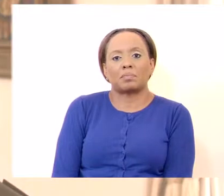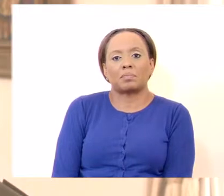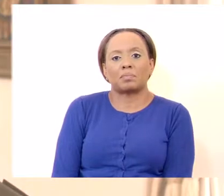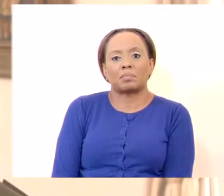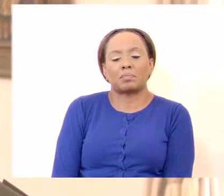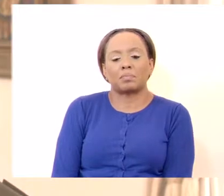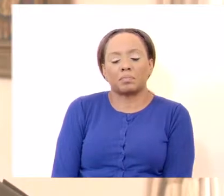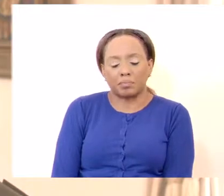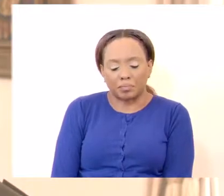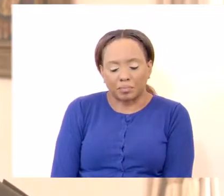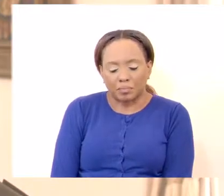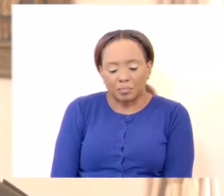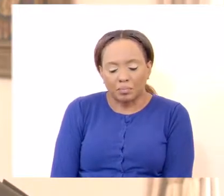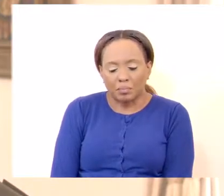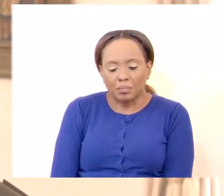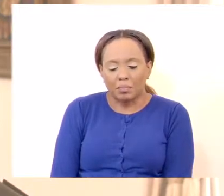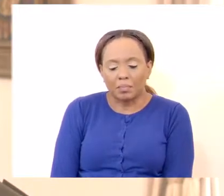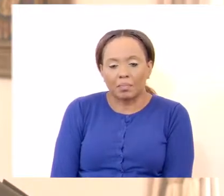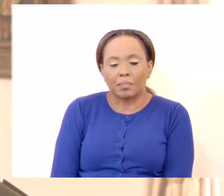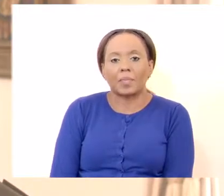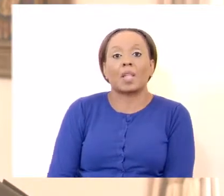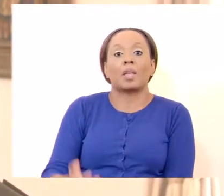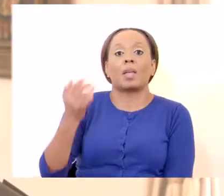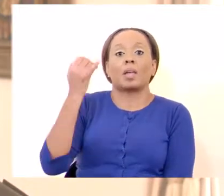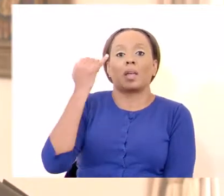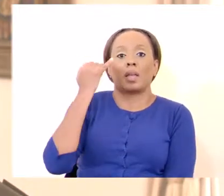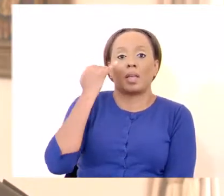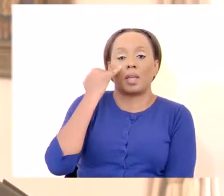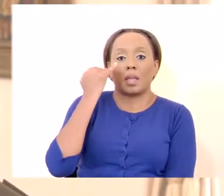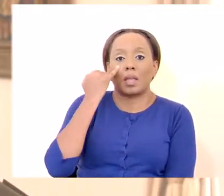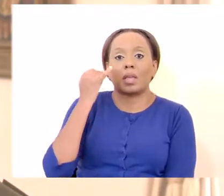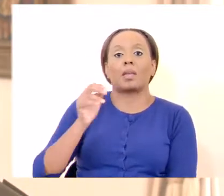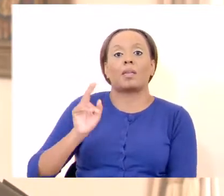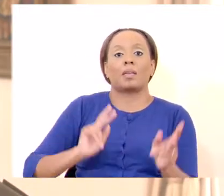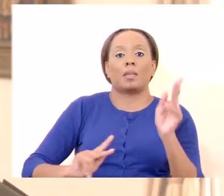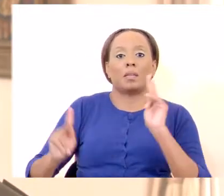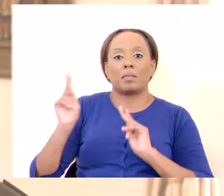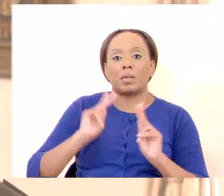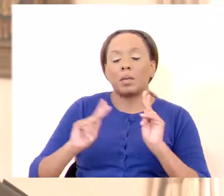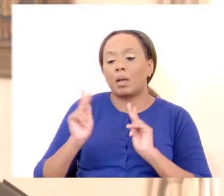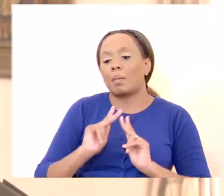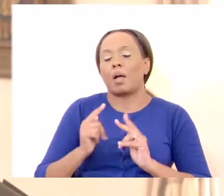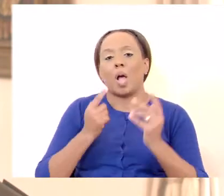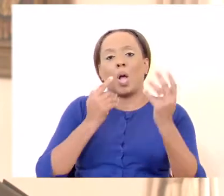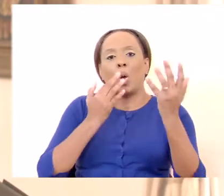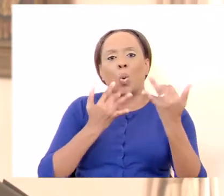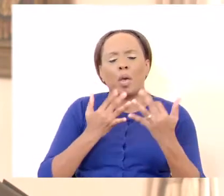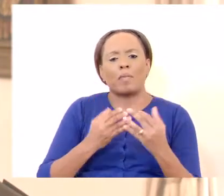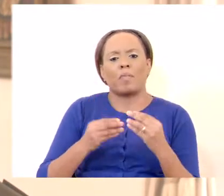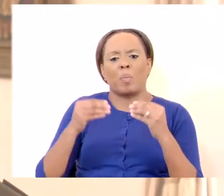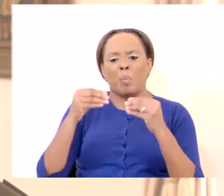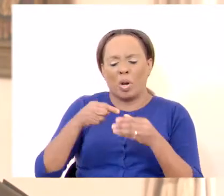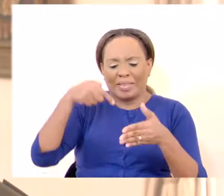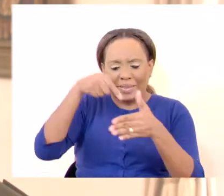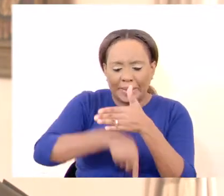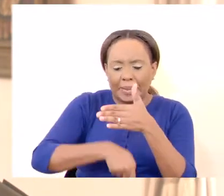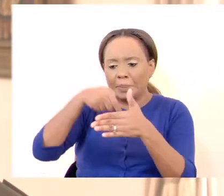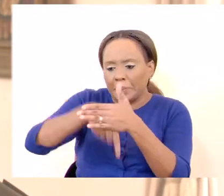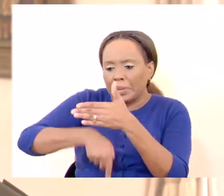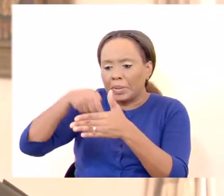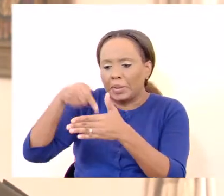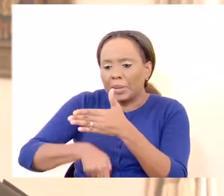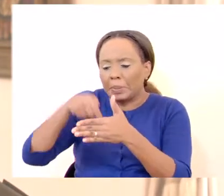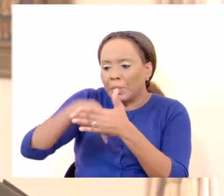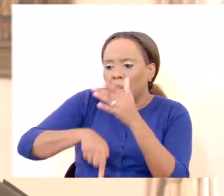thorough that they are not necessarily the first to run with preliminary news. As